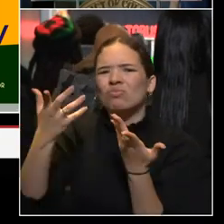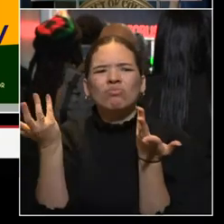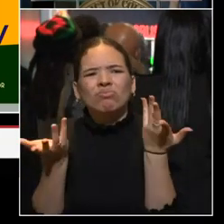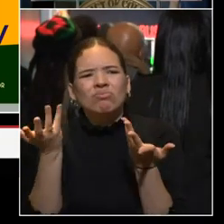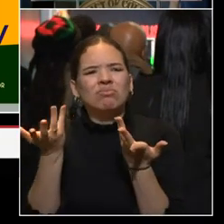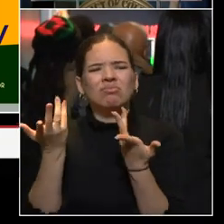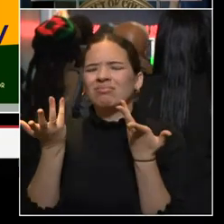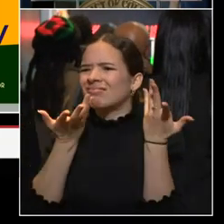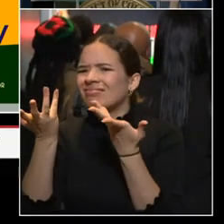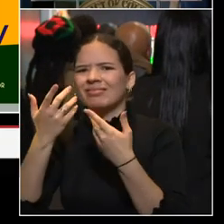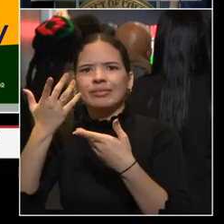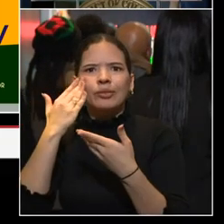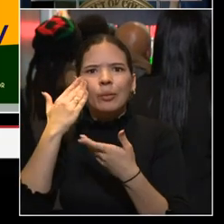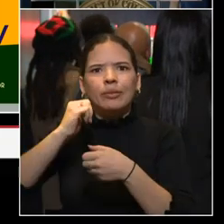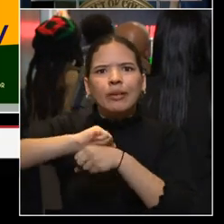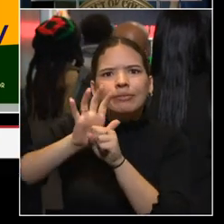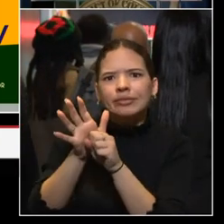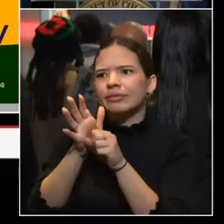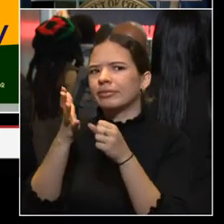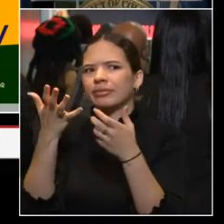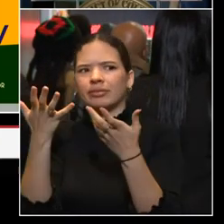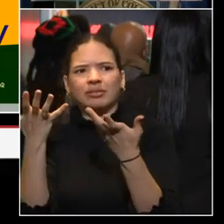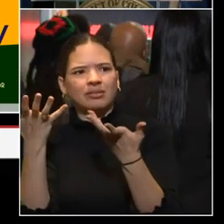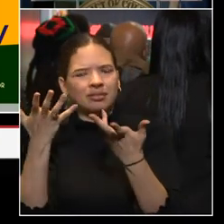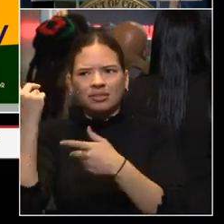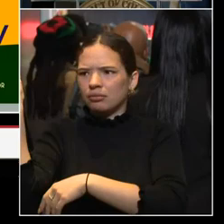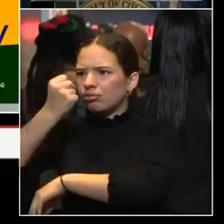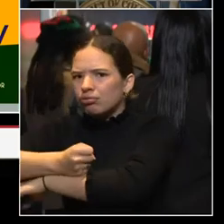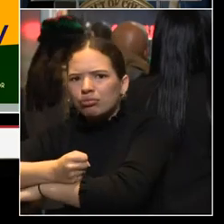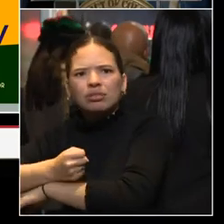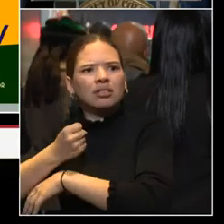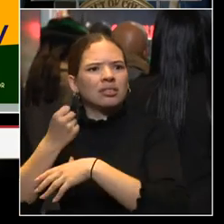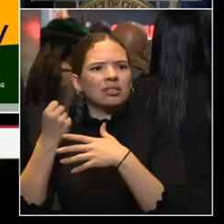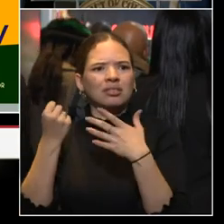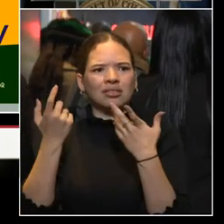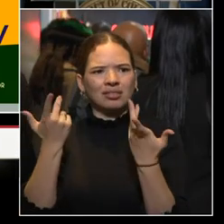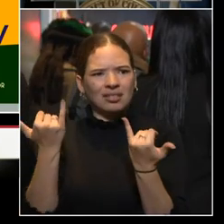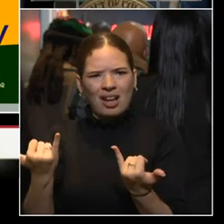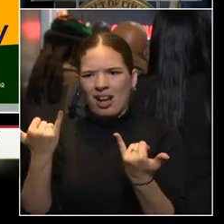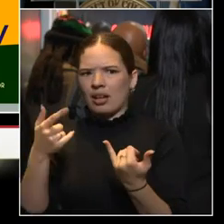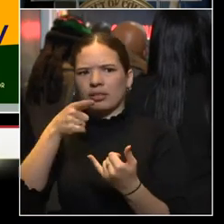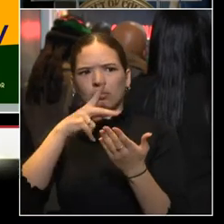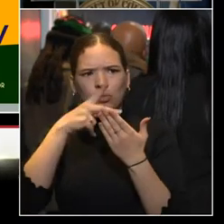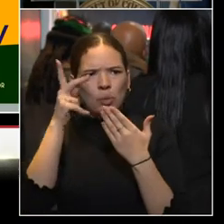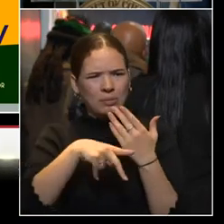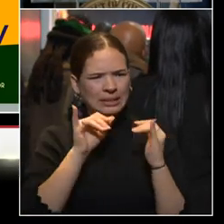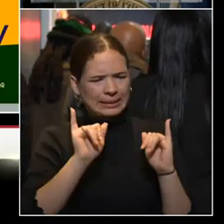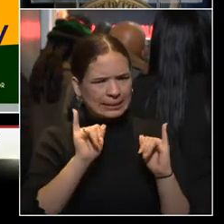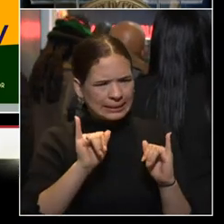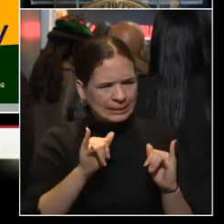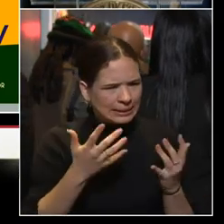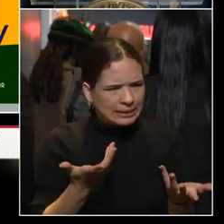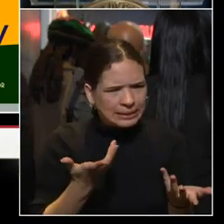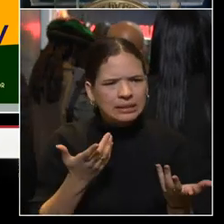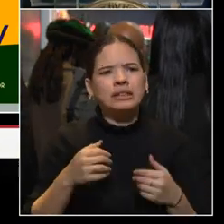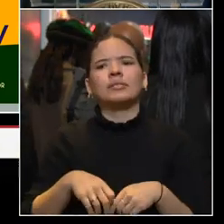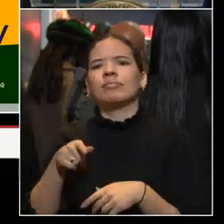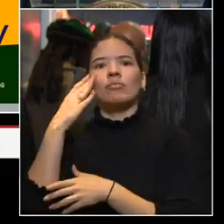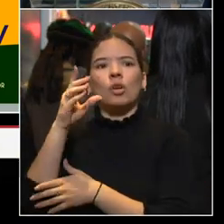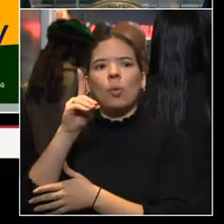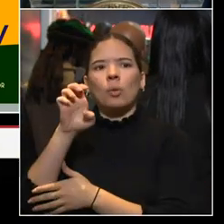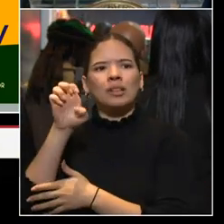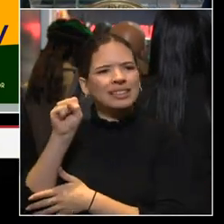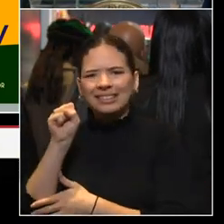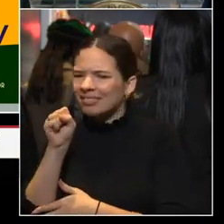when the rest of the country had closed down their Summer Youth Employment Program, the staff at DOES assured me that we would have a Summer